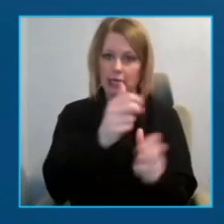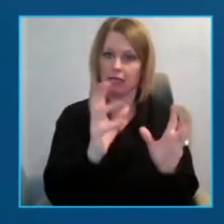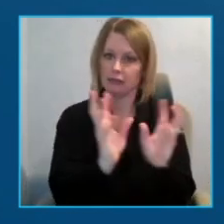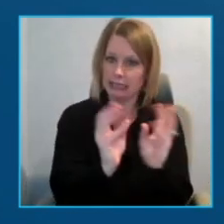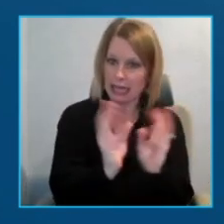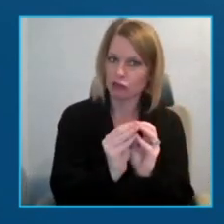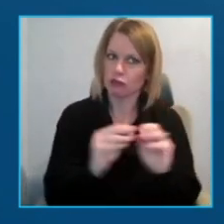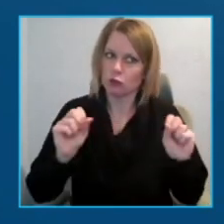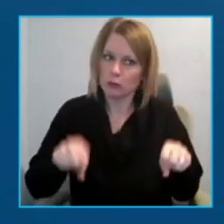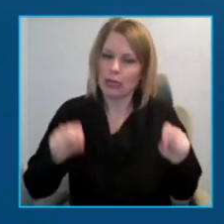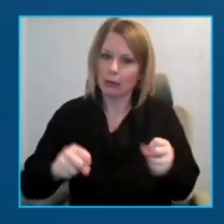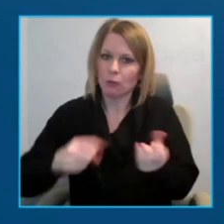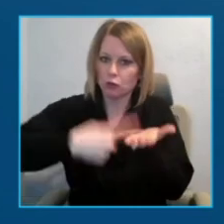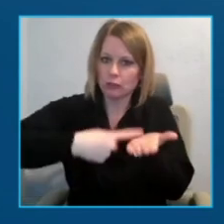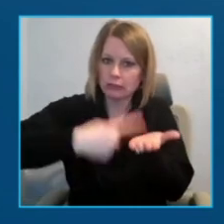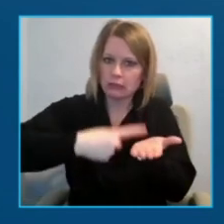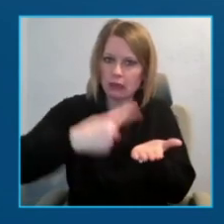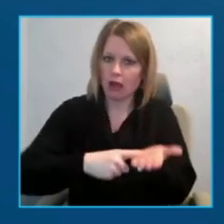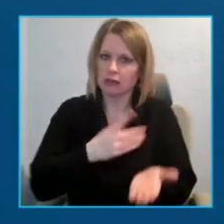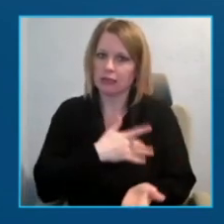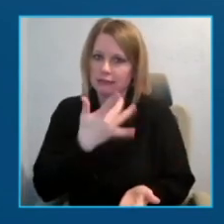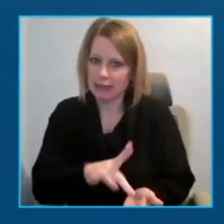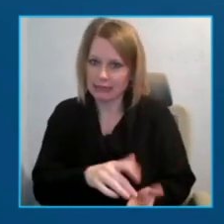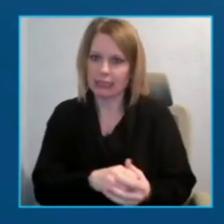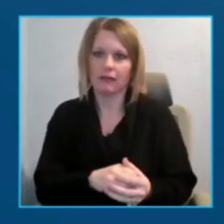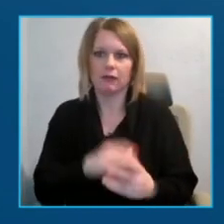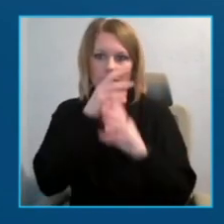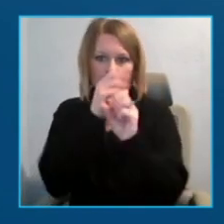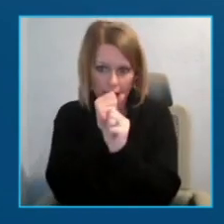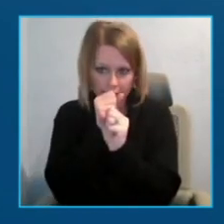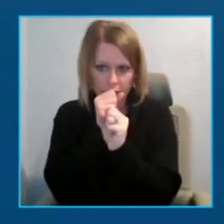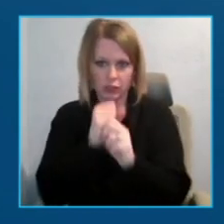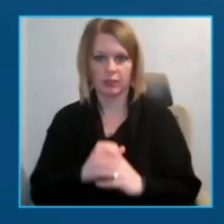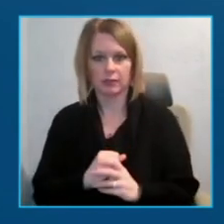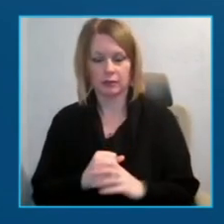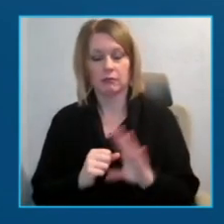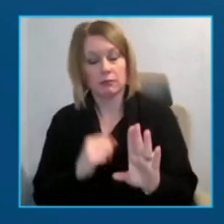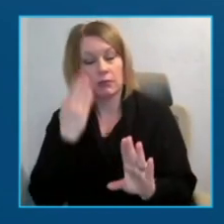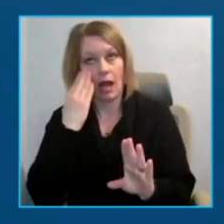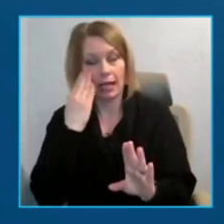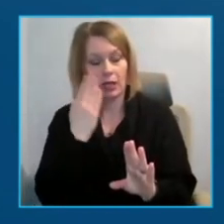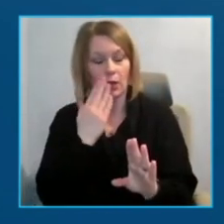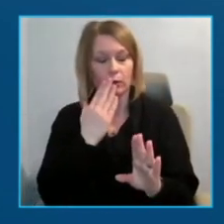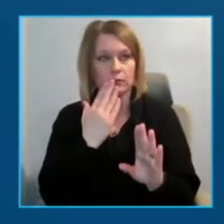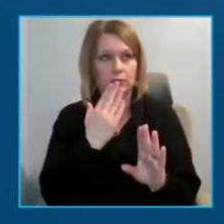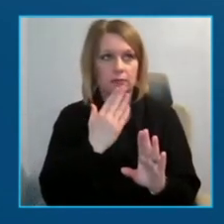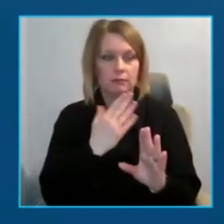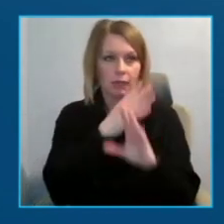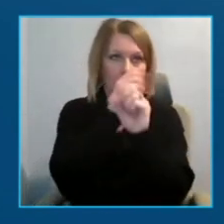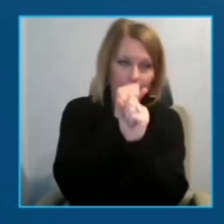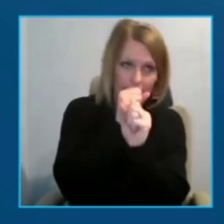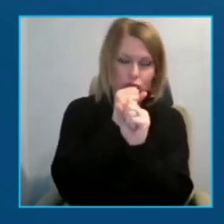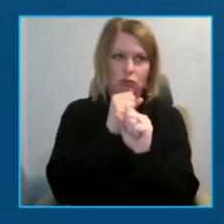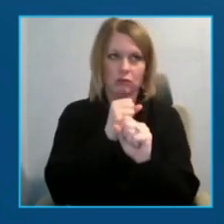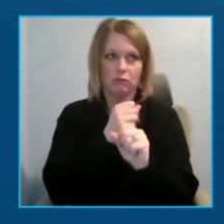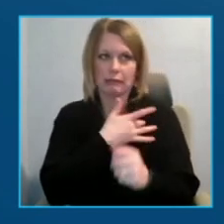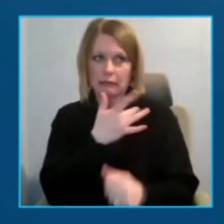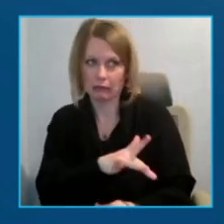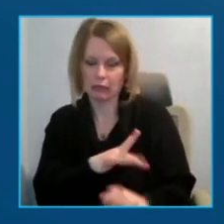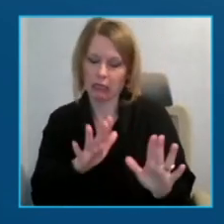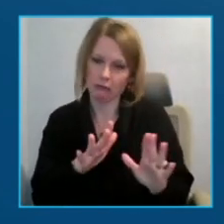matters. And I know that those phrases, sensitive and confidential, are quite elastic from a lawyer's point of view. But this section